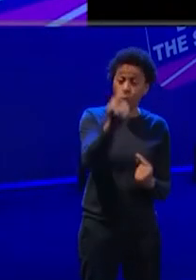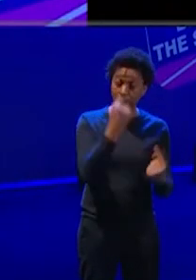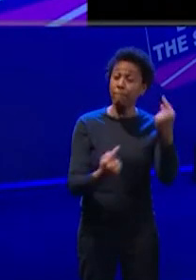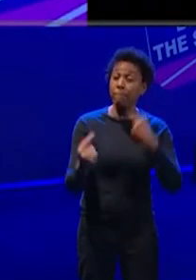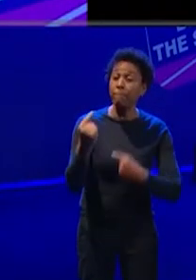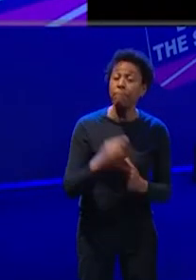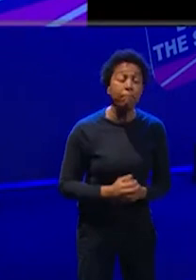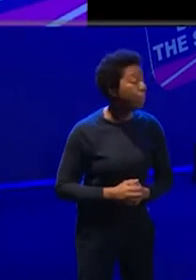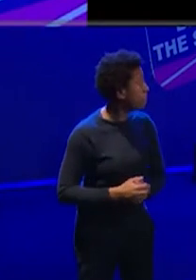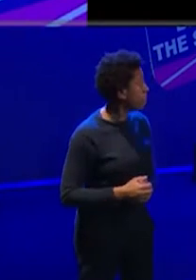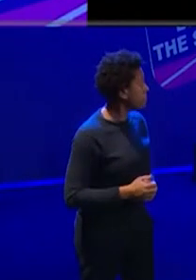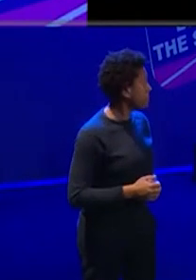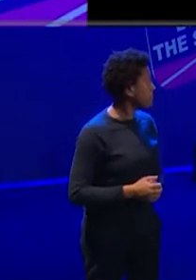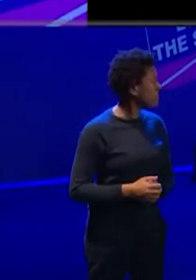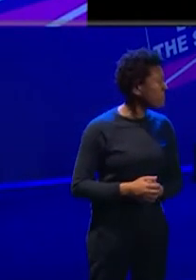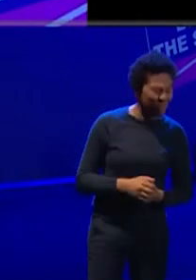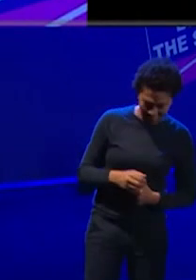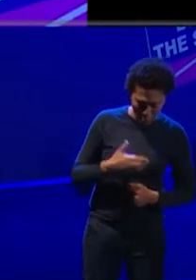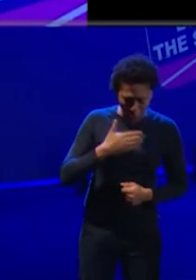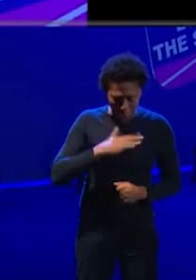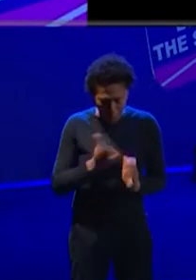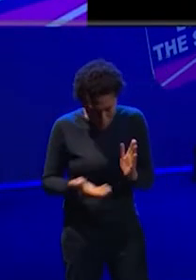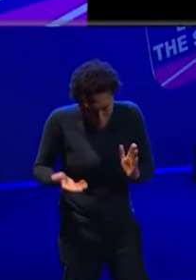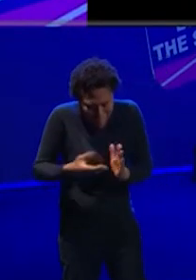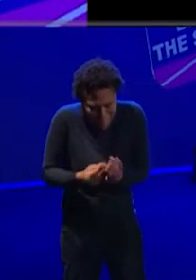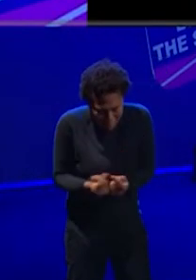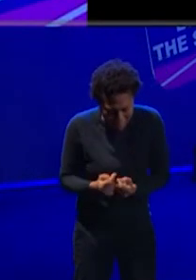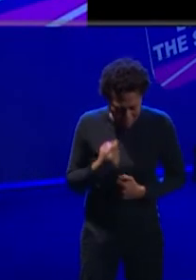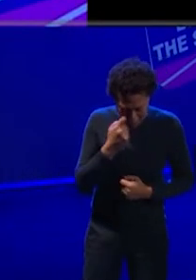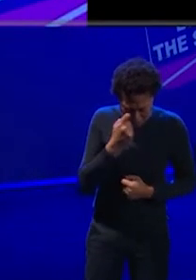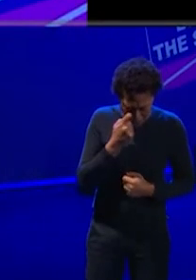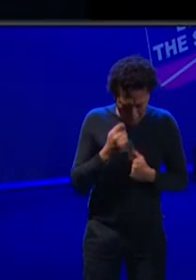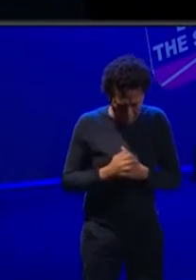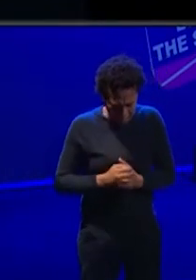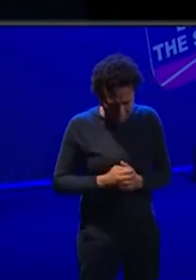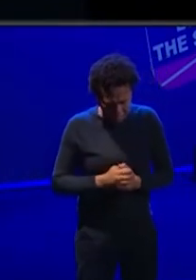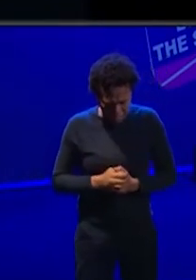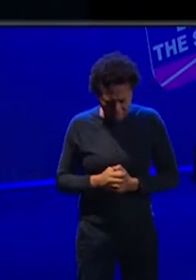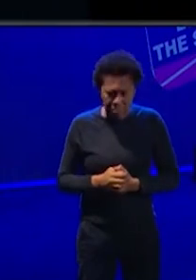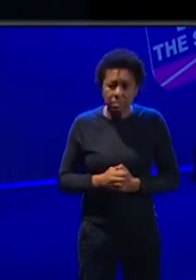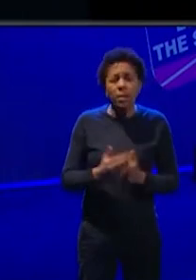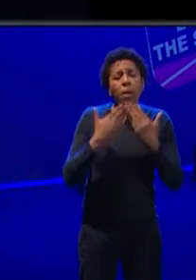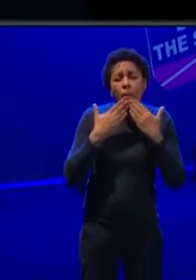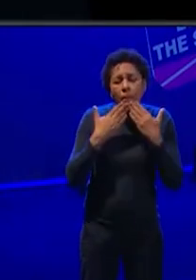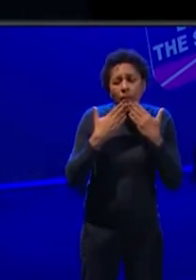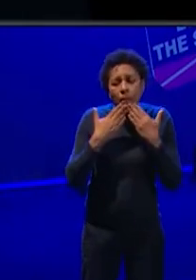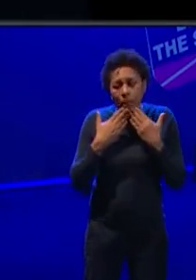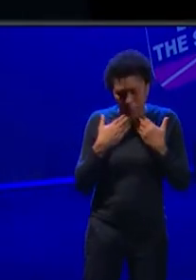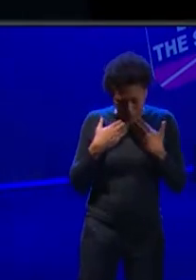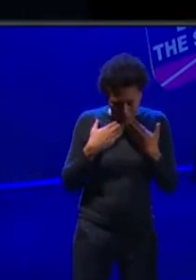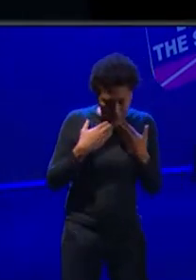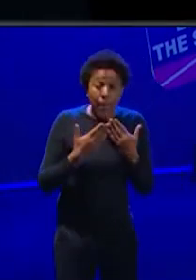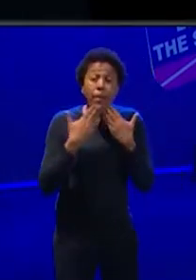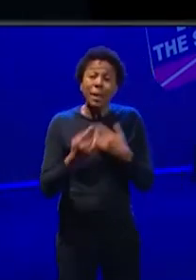just add to that and put a bit of cynicism in the room? Yeah, go on. No, I'm not. Which is, please come and work in theatre, but